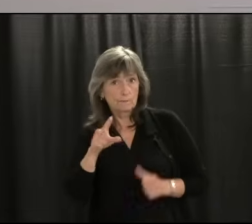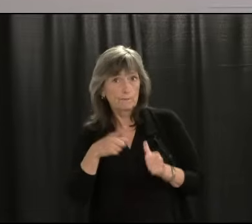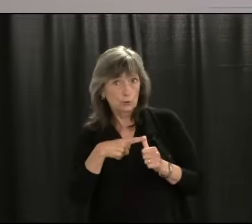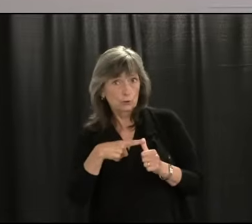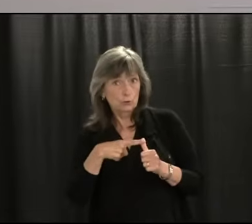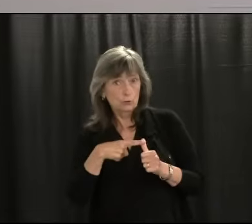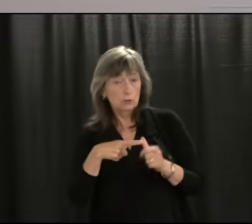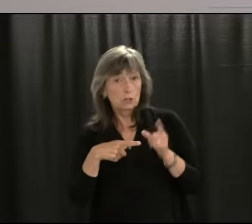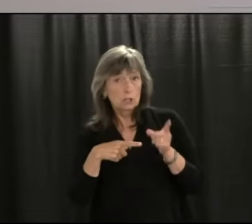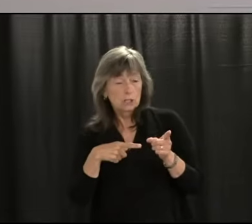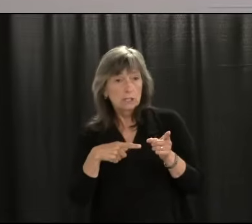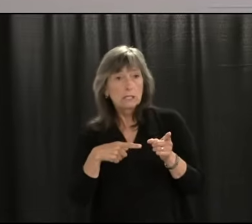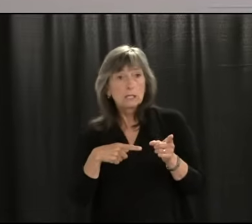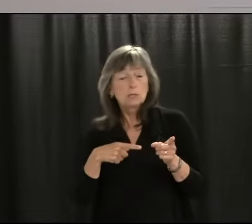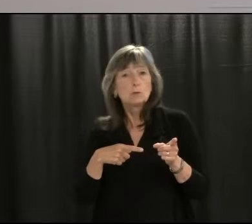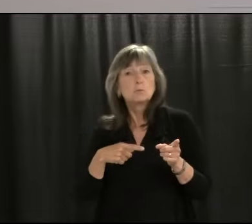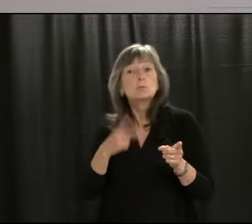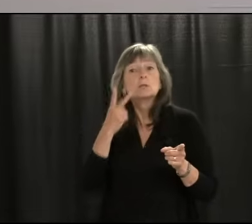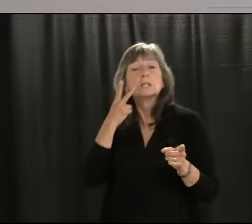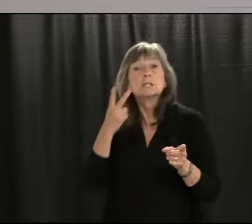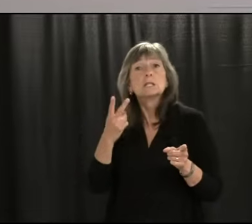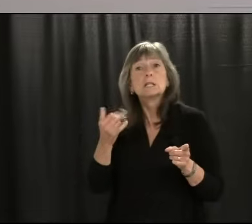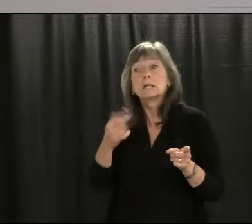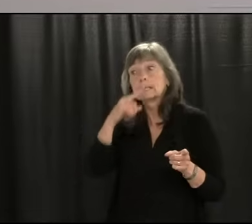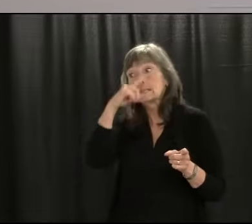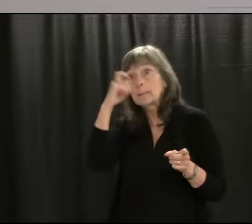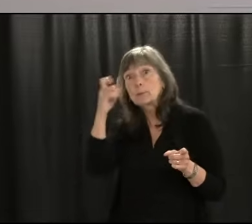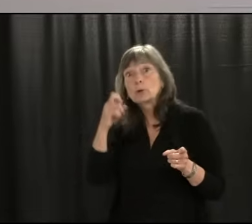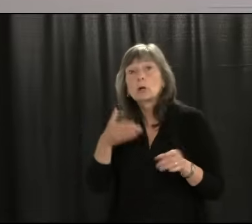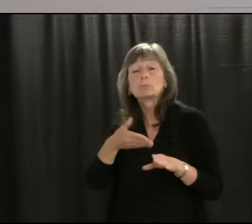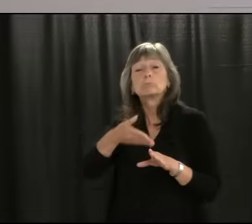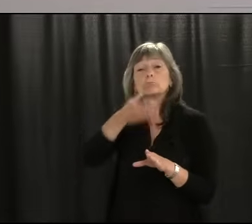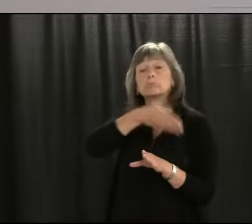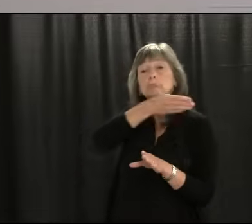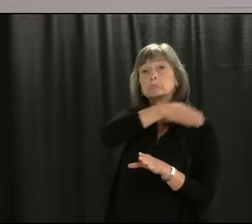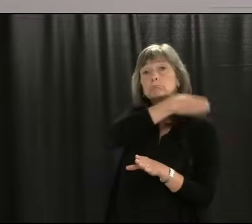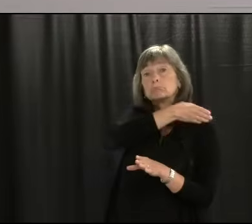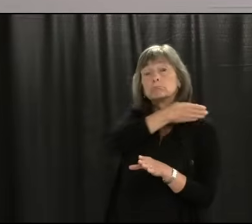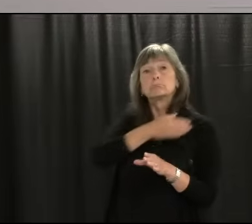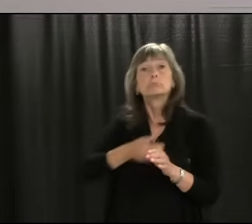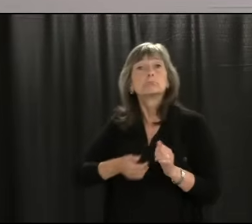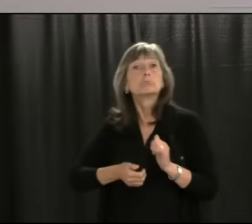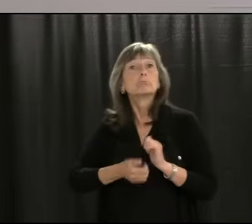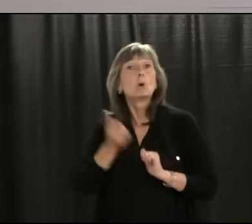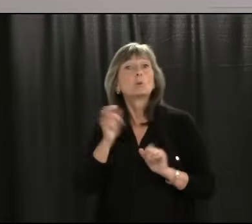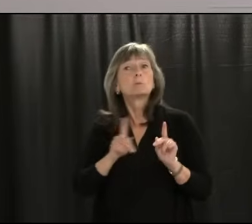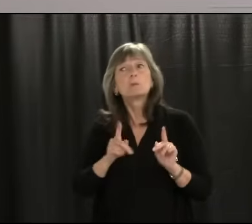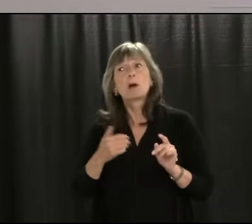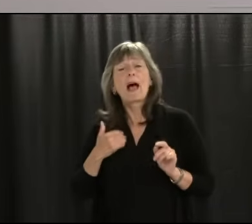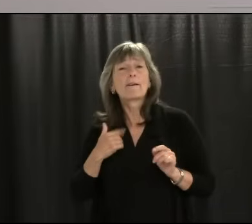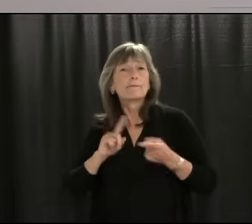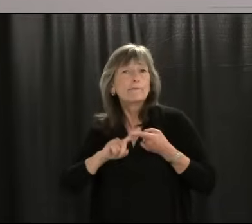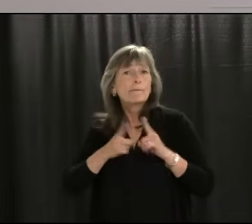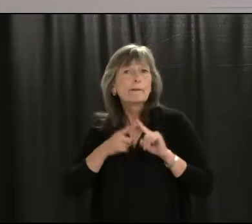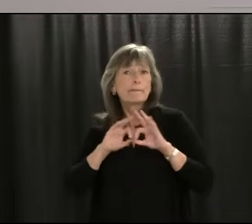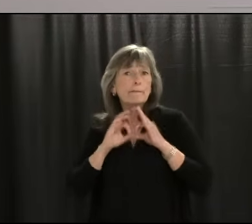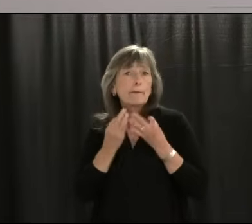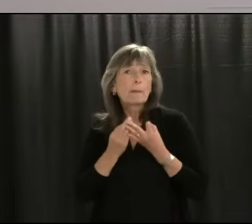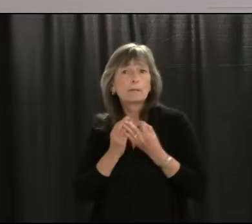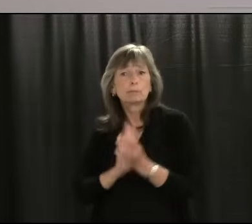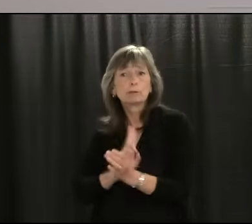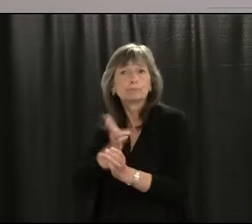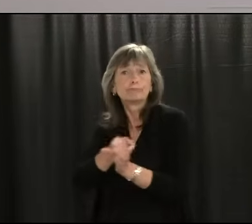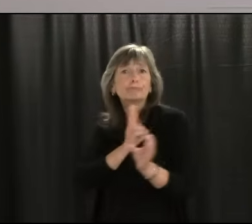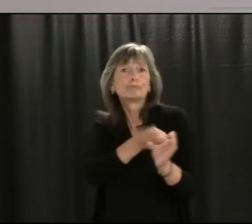As we've seen through most situations, not only this summer but previous summers, that the vast majority of people do have somewhere to go. Whether it's family or